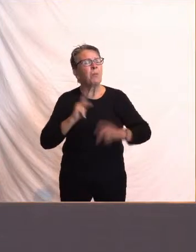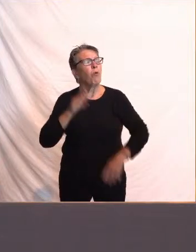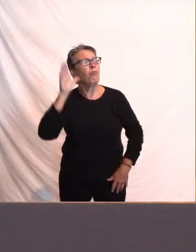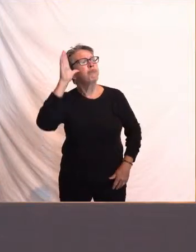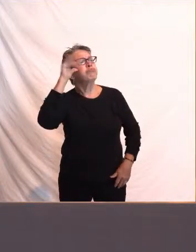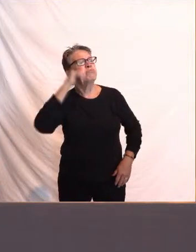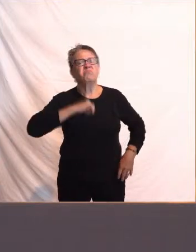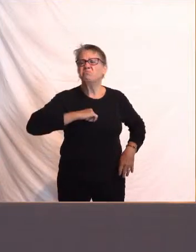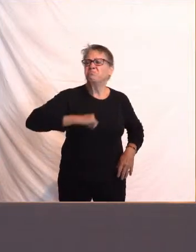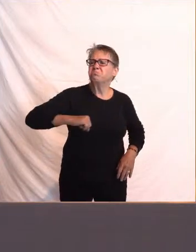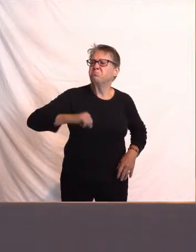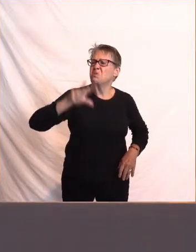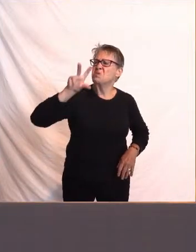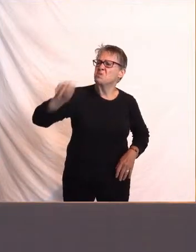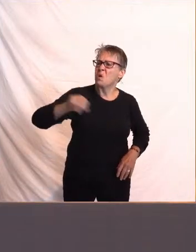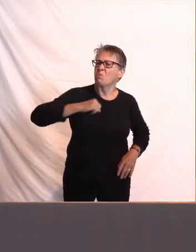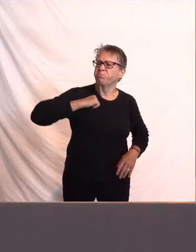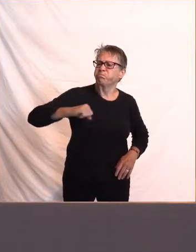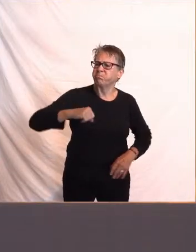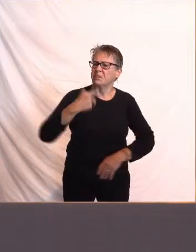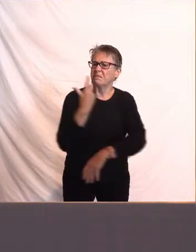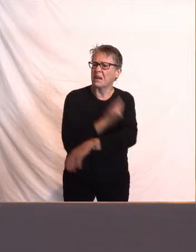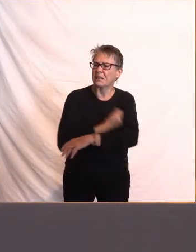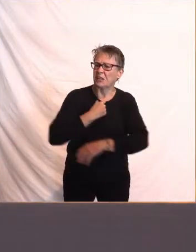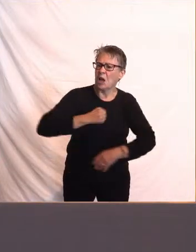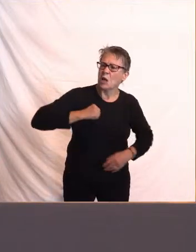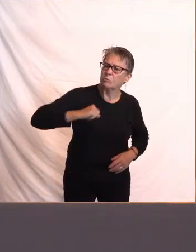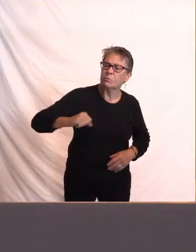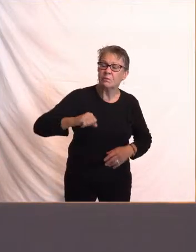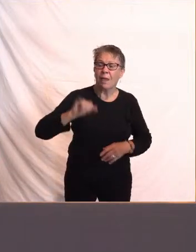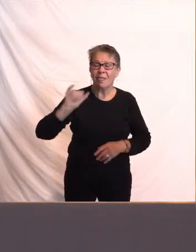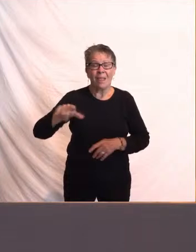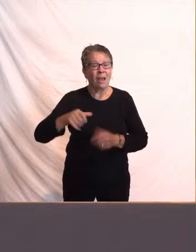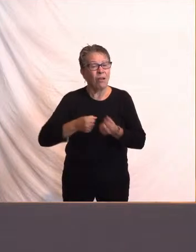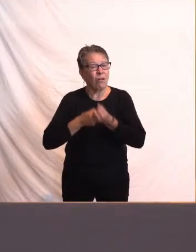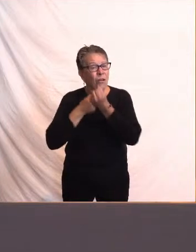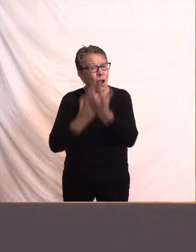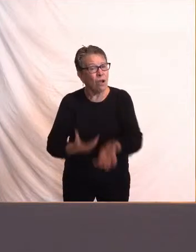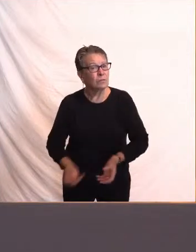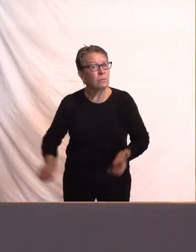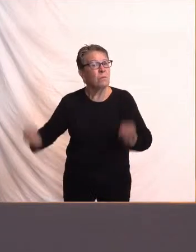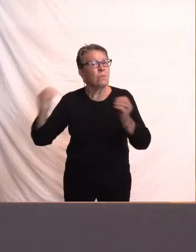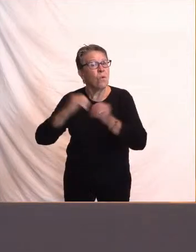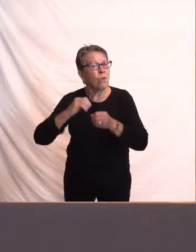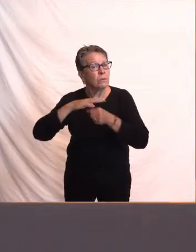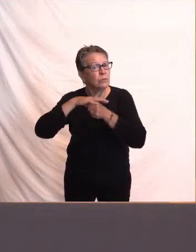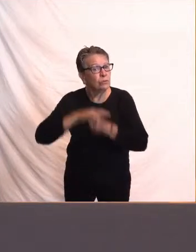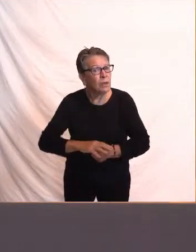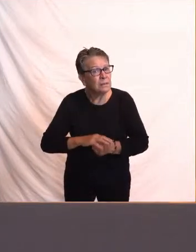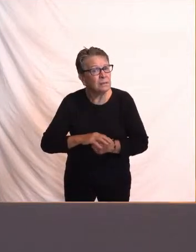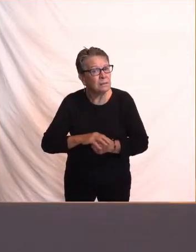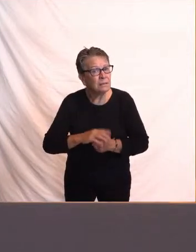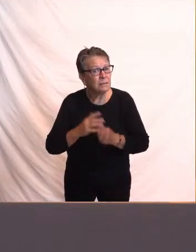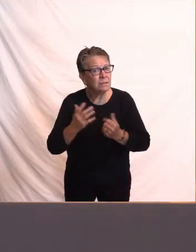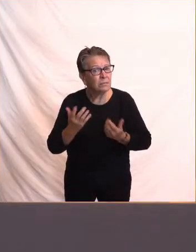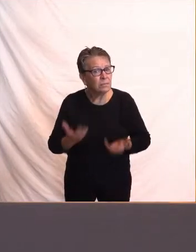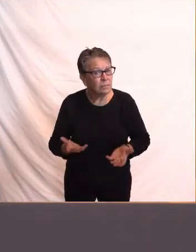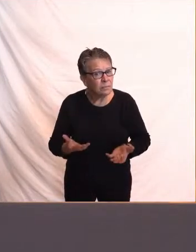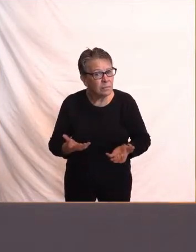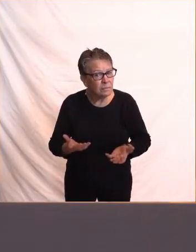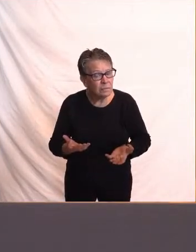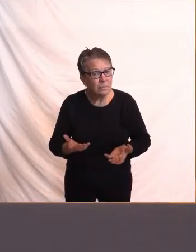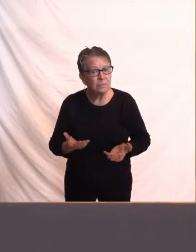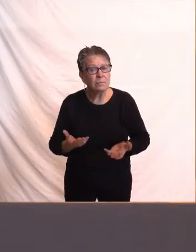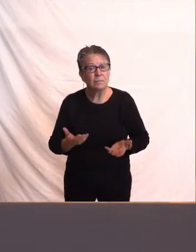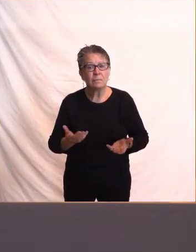needlessly. I don't have a specific percentage on healthcare workers, but we'll come back to you with something. Dan Bryan is with us. Judy, anything you want to add